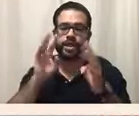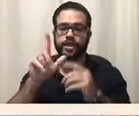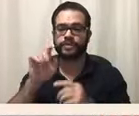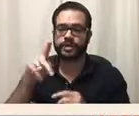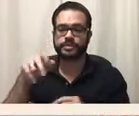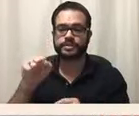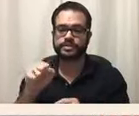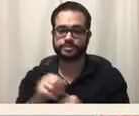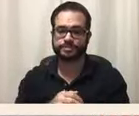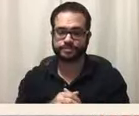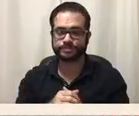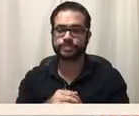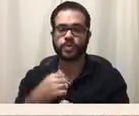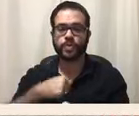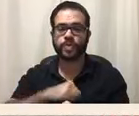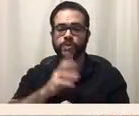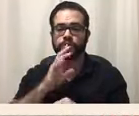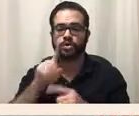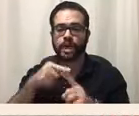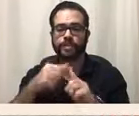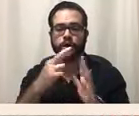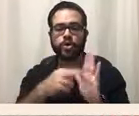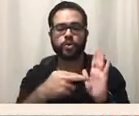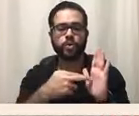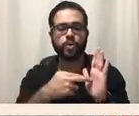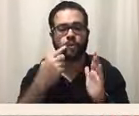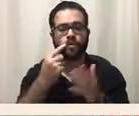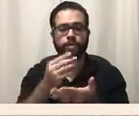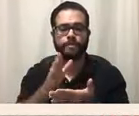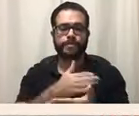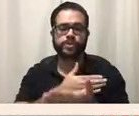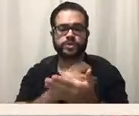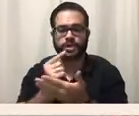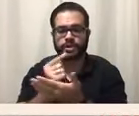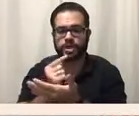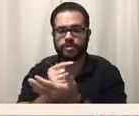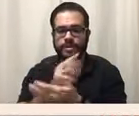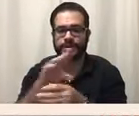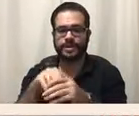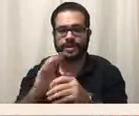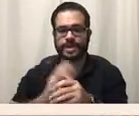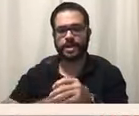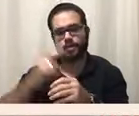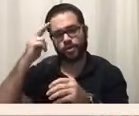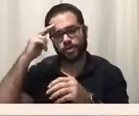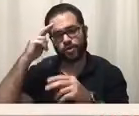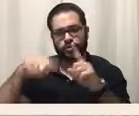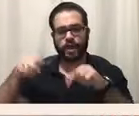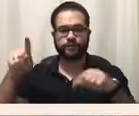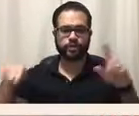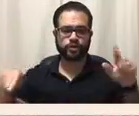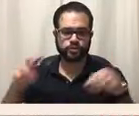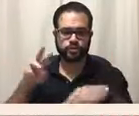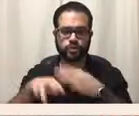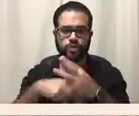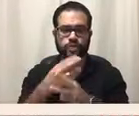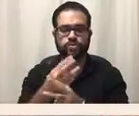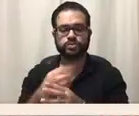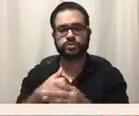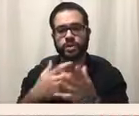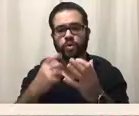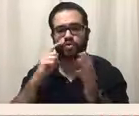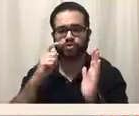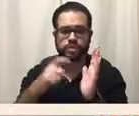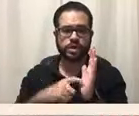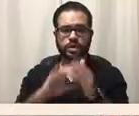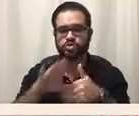We're going to talk about the role of music therapy in our neurodiverse world. I want to acknowledge everyone involved in what